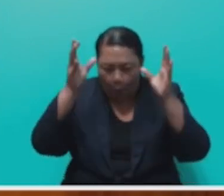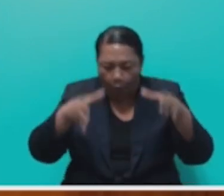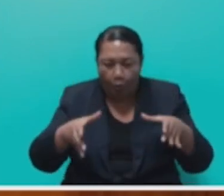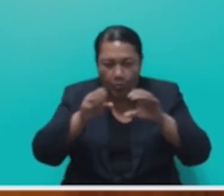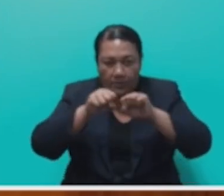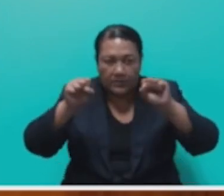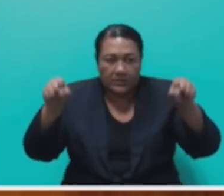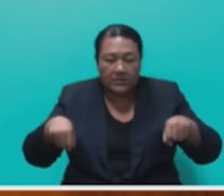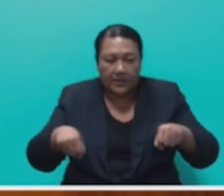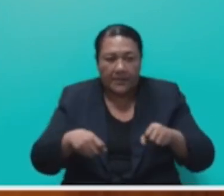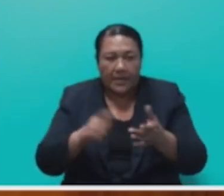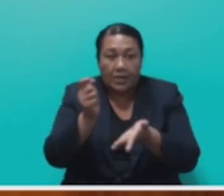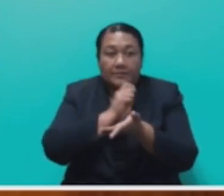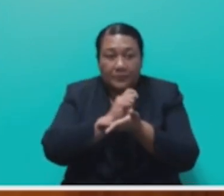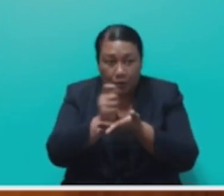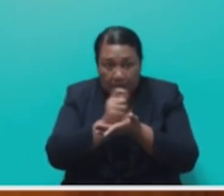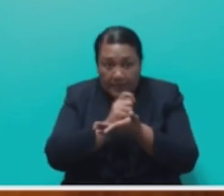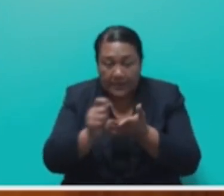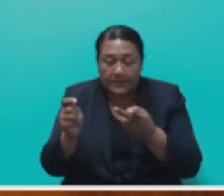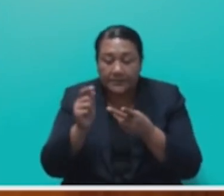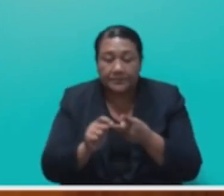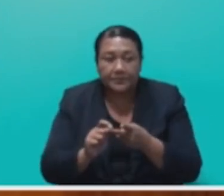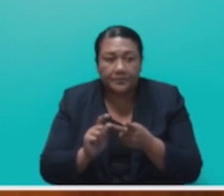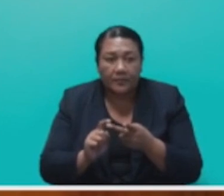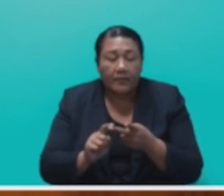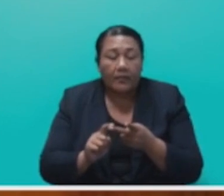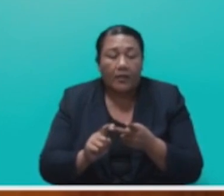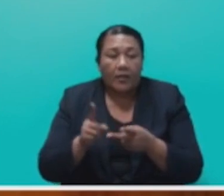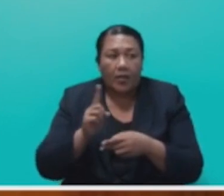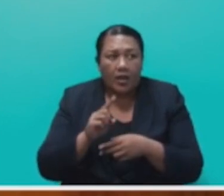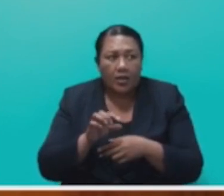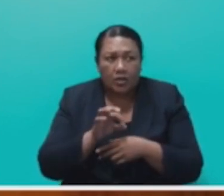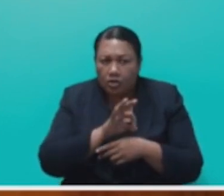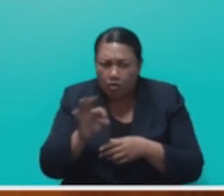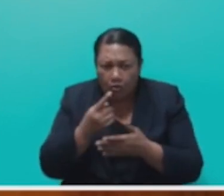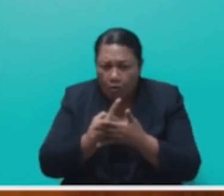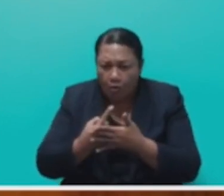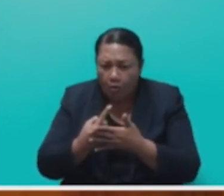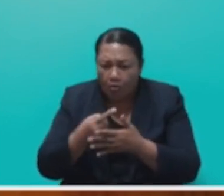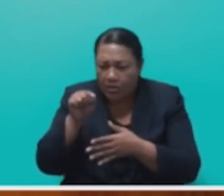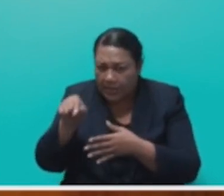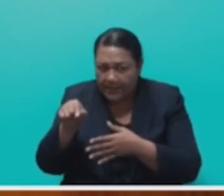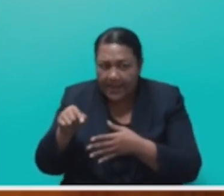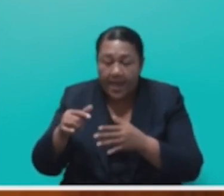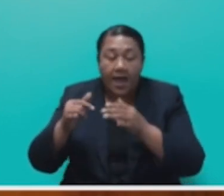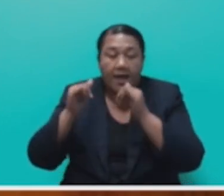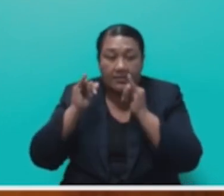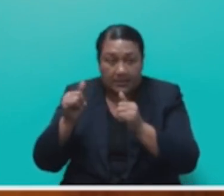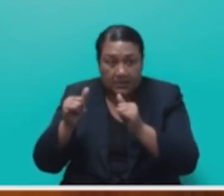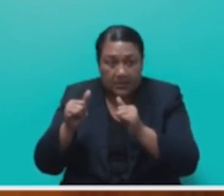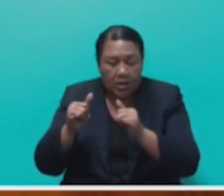With respect to transparency, Honourable Speaker, not just in the judiciary, but in government